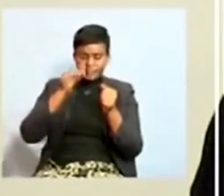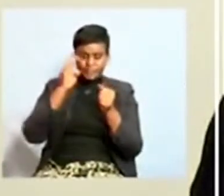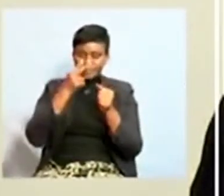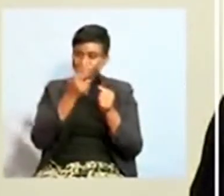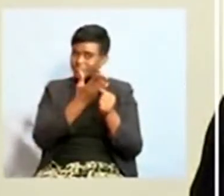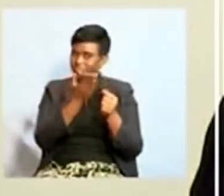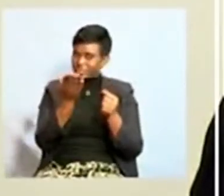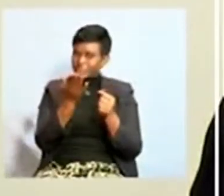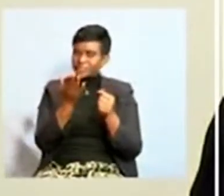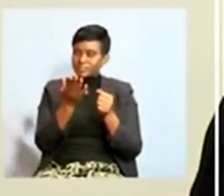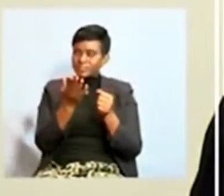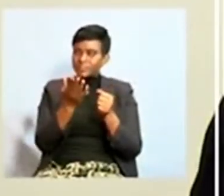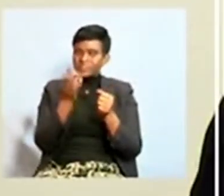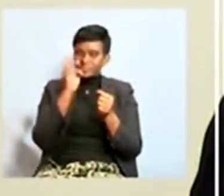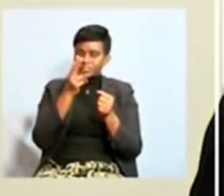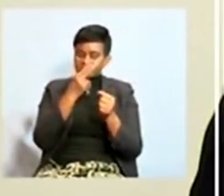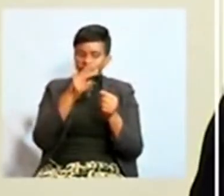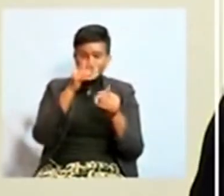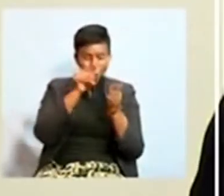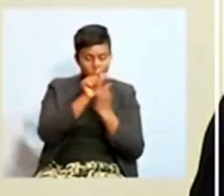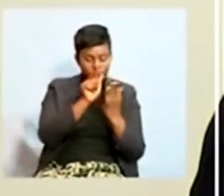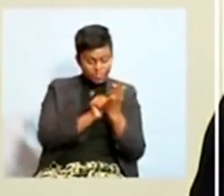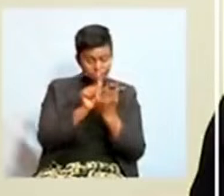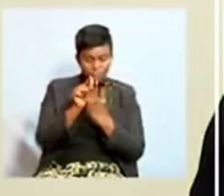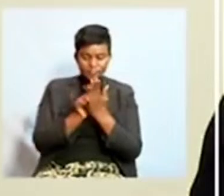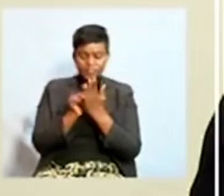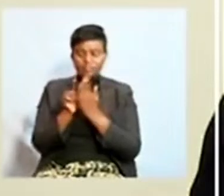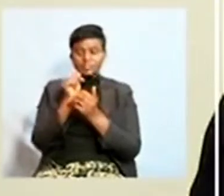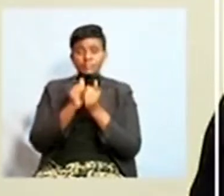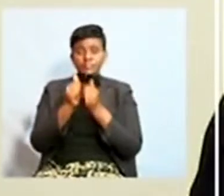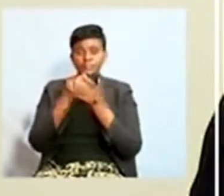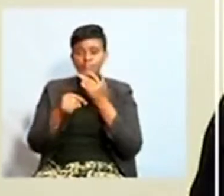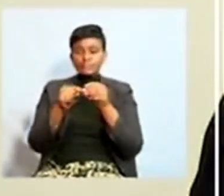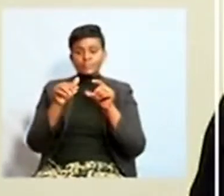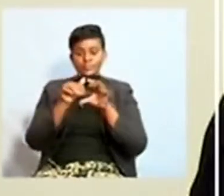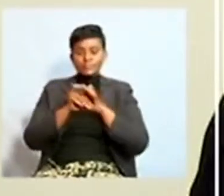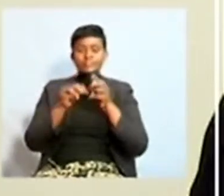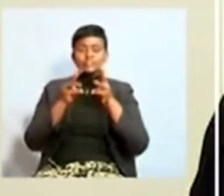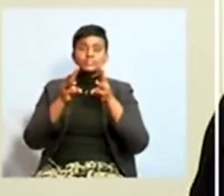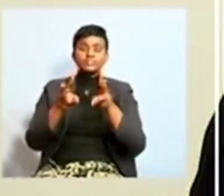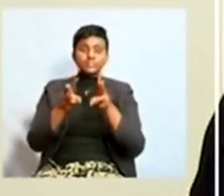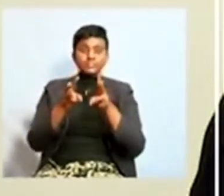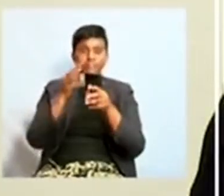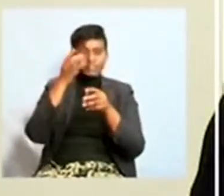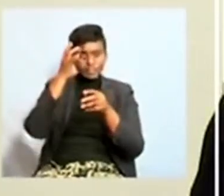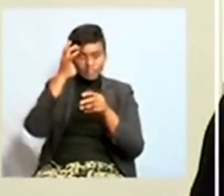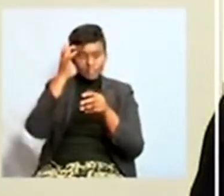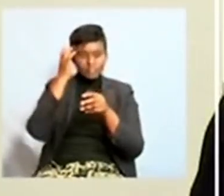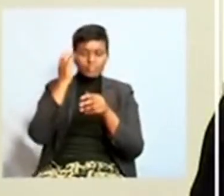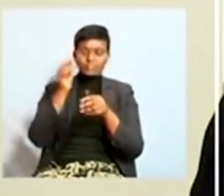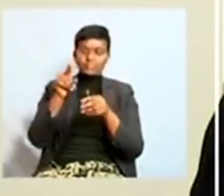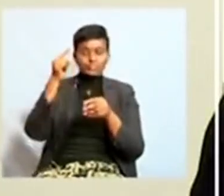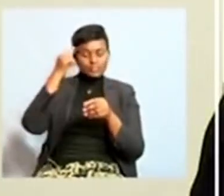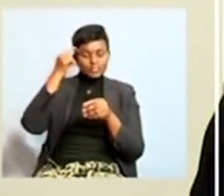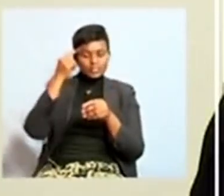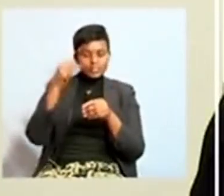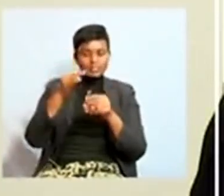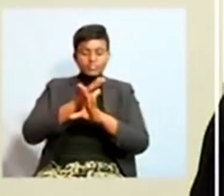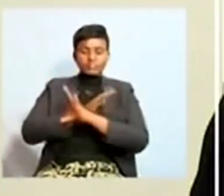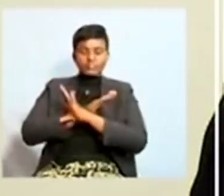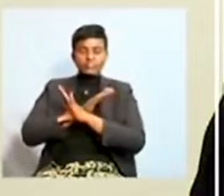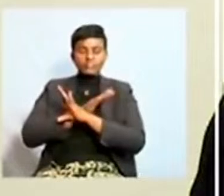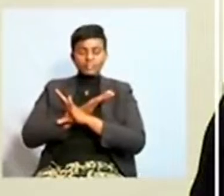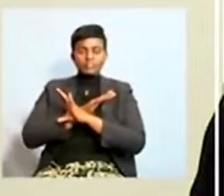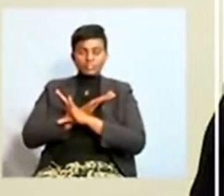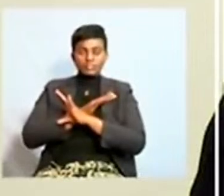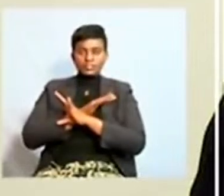at the legislation, but along the way, the government of the Republic of